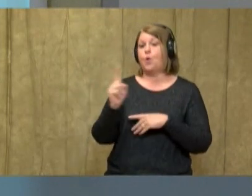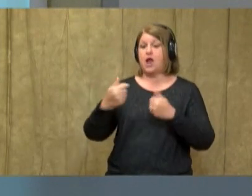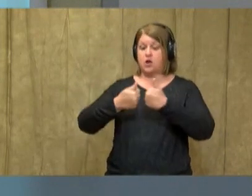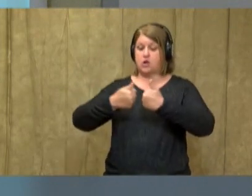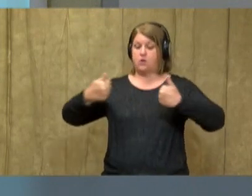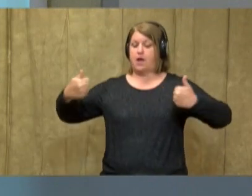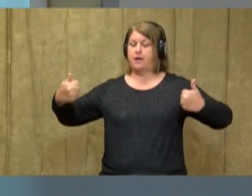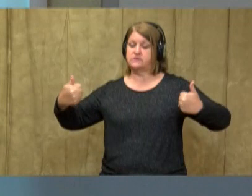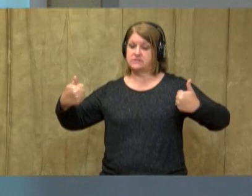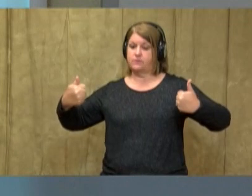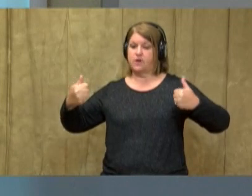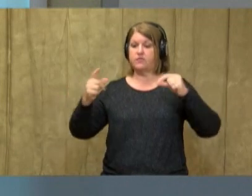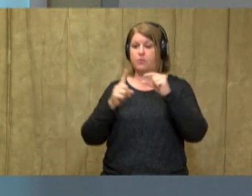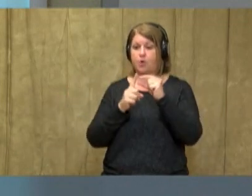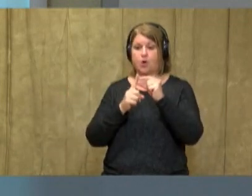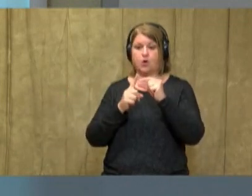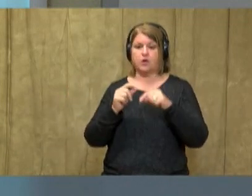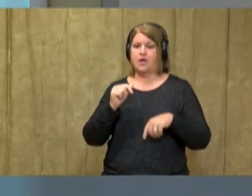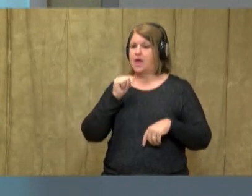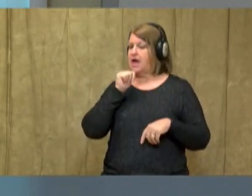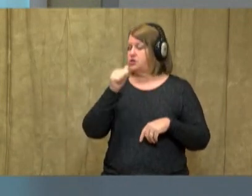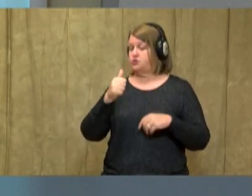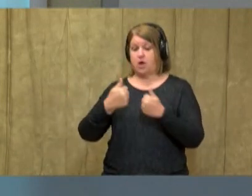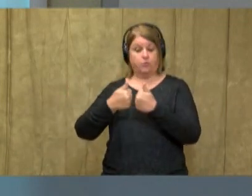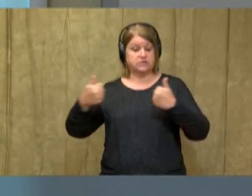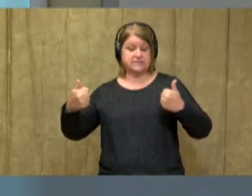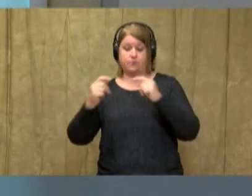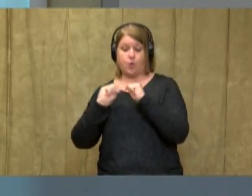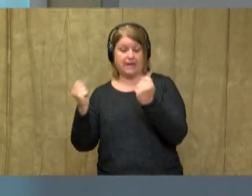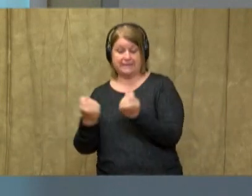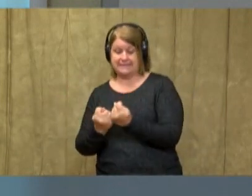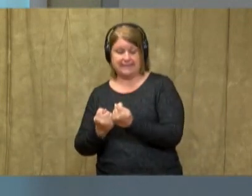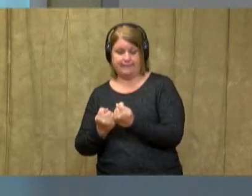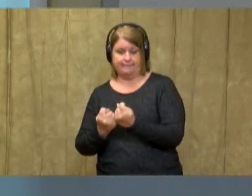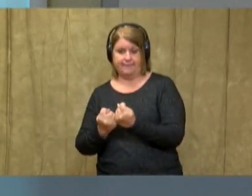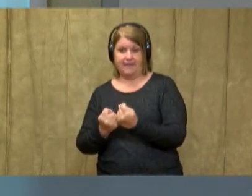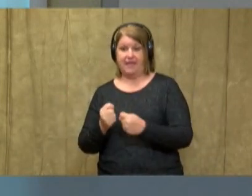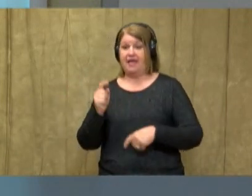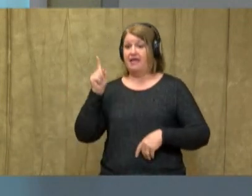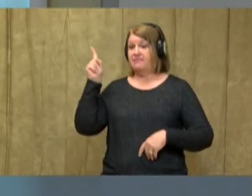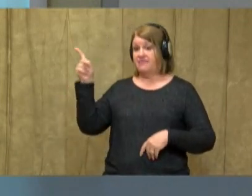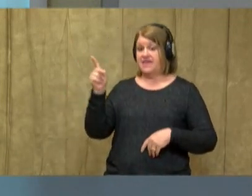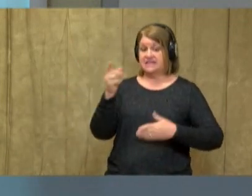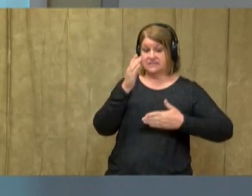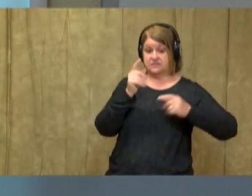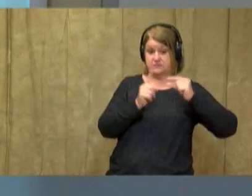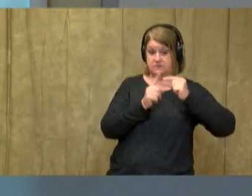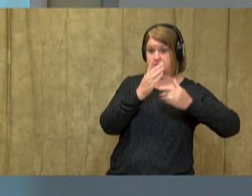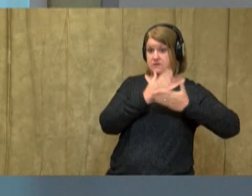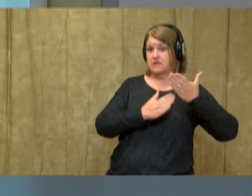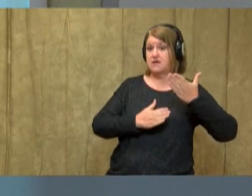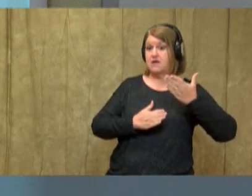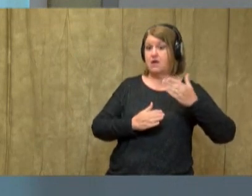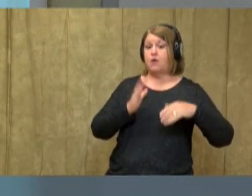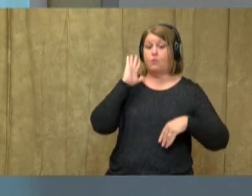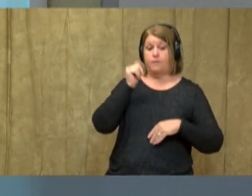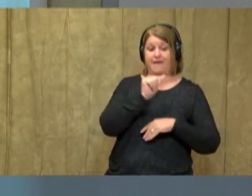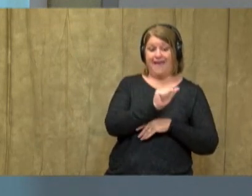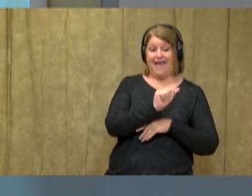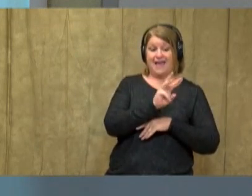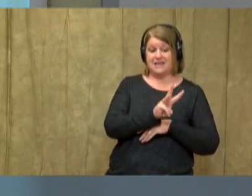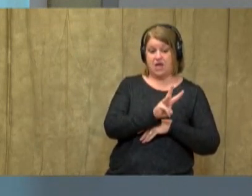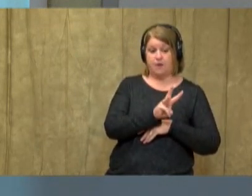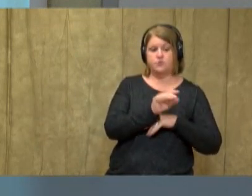it up? I don't want to break up a team, okay? So this syllable is going to be AW, have to